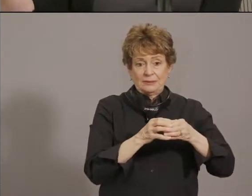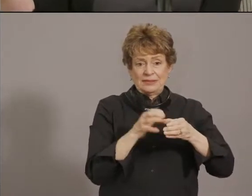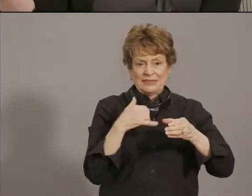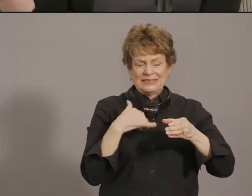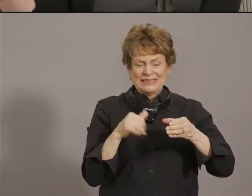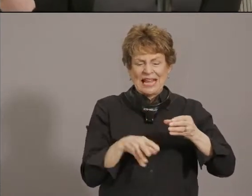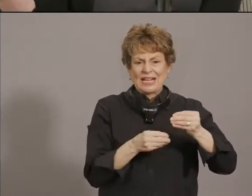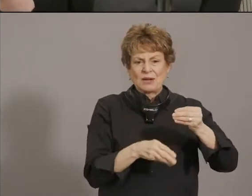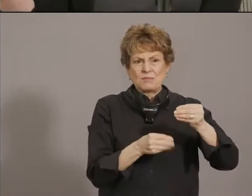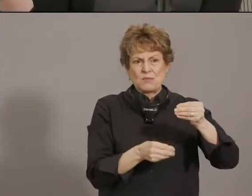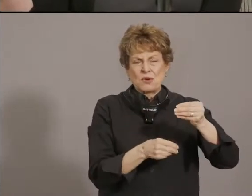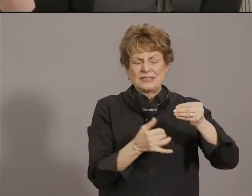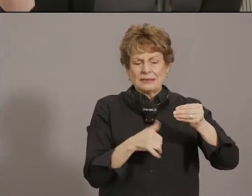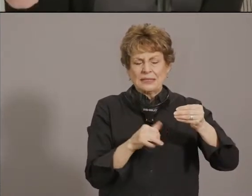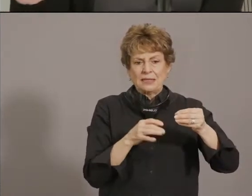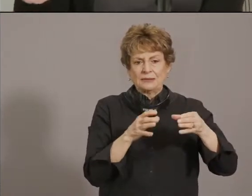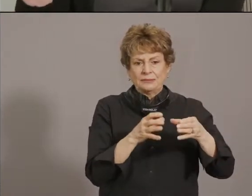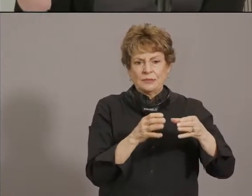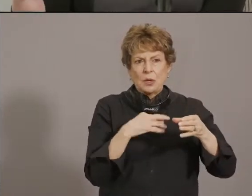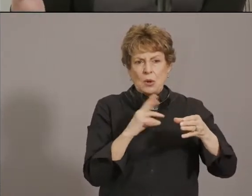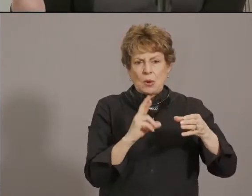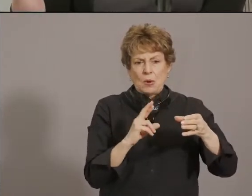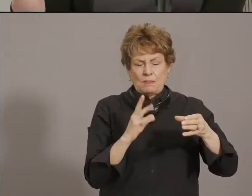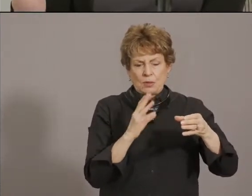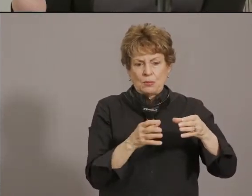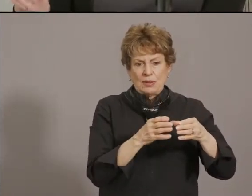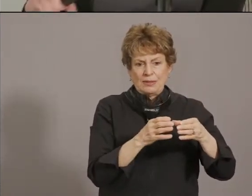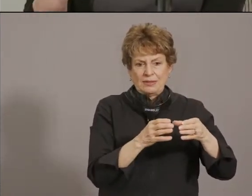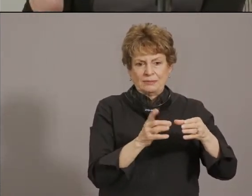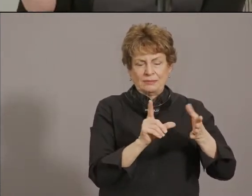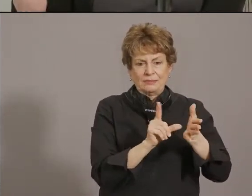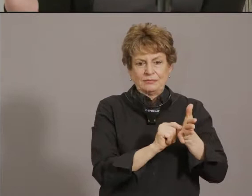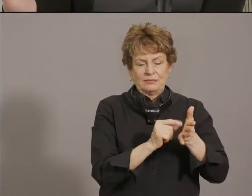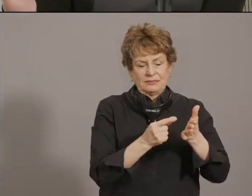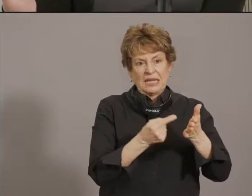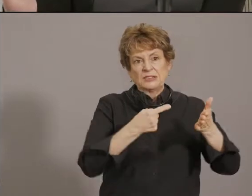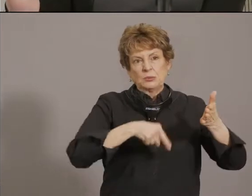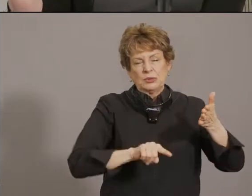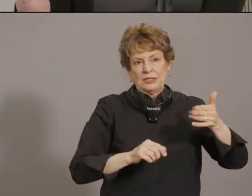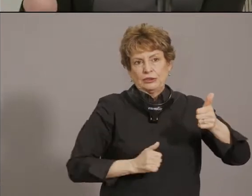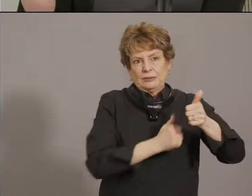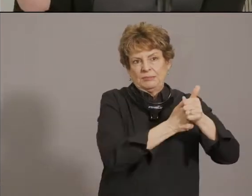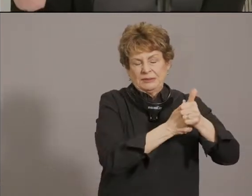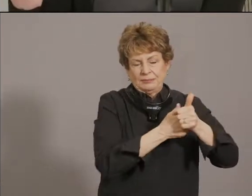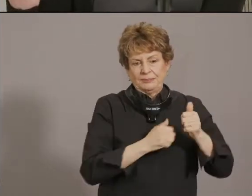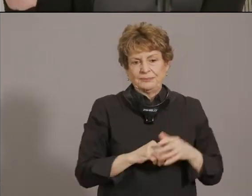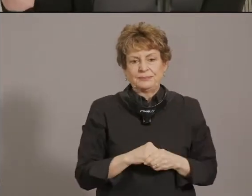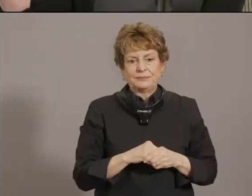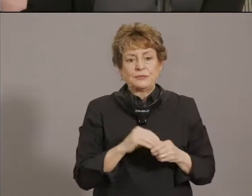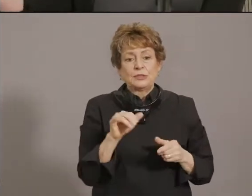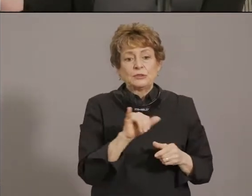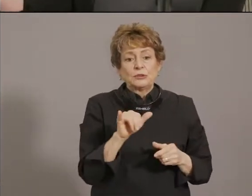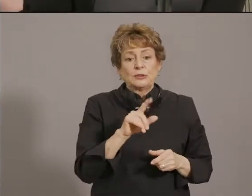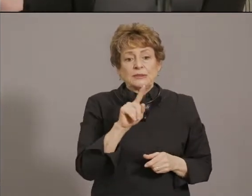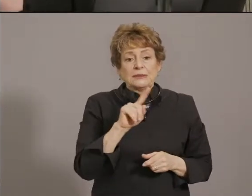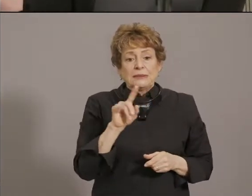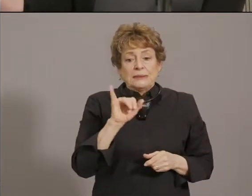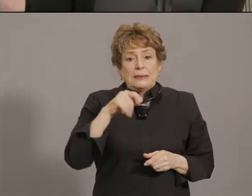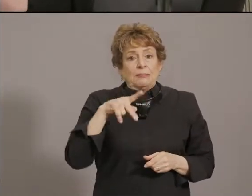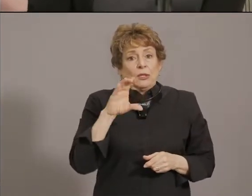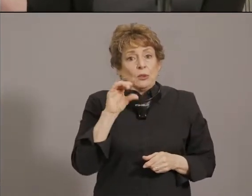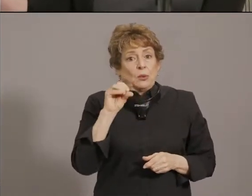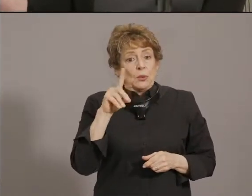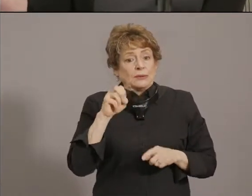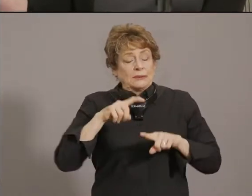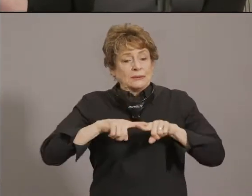dashboard. We're hoping that that potentially can go live at the beginning of next week, with the zip code data potentially going live mid to end of next